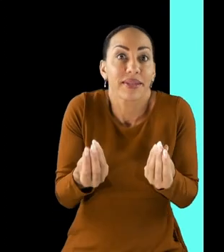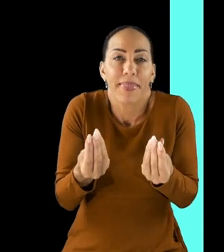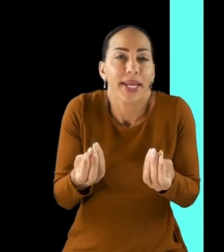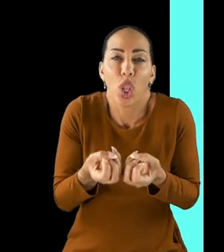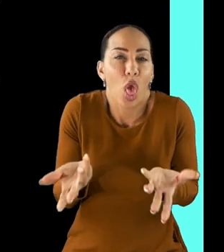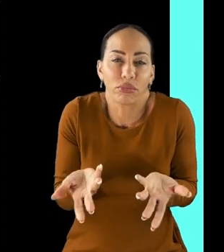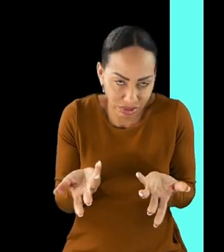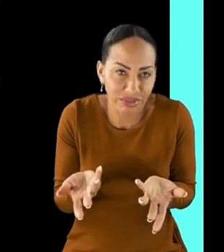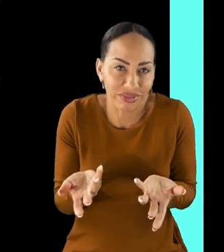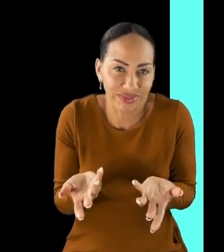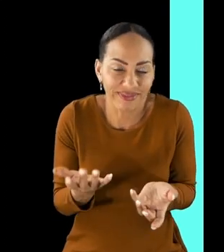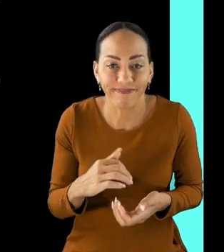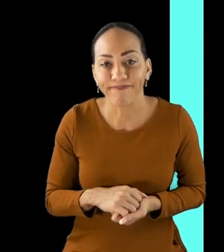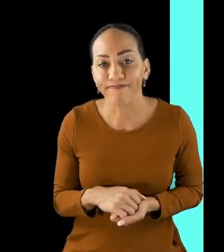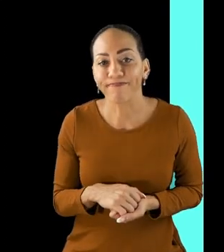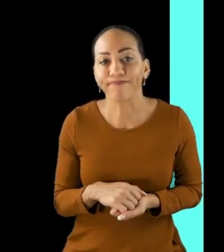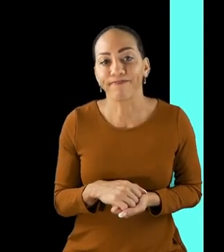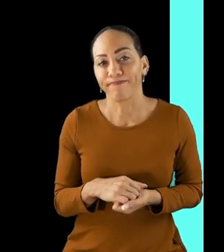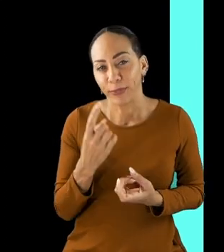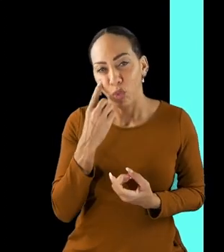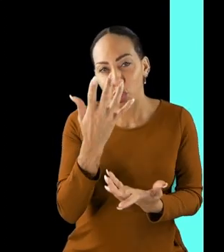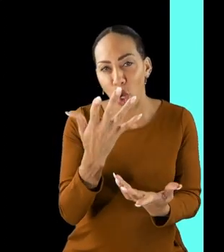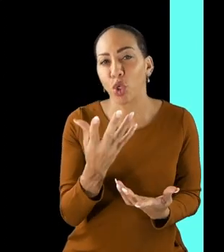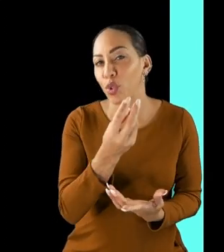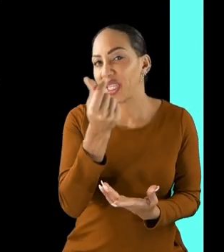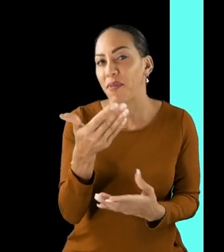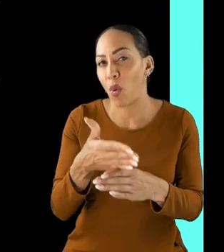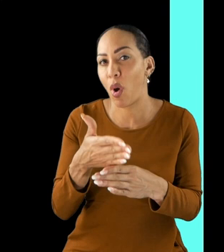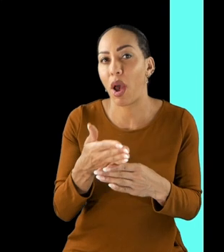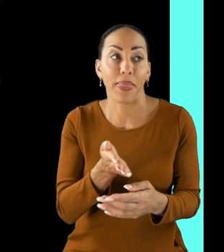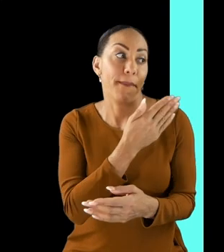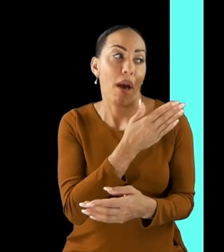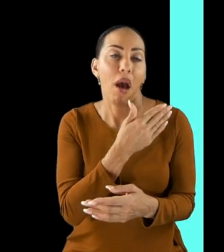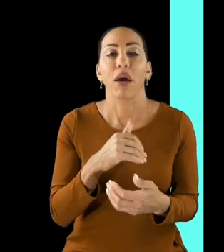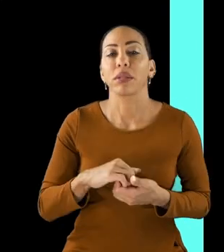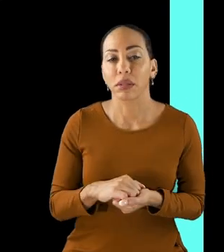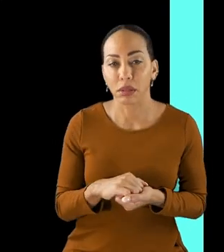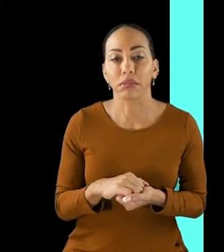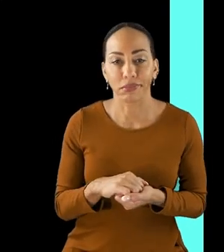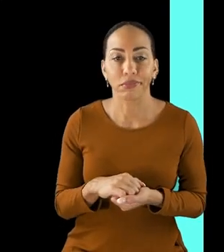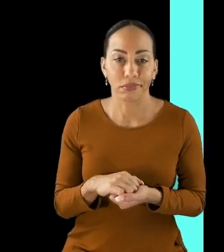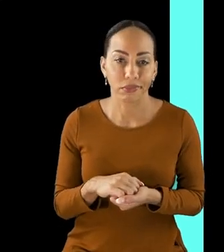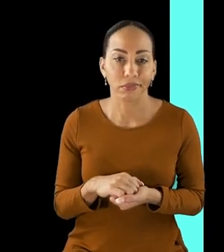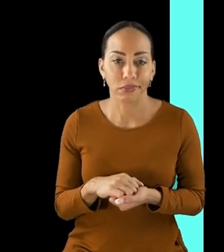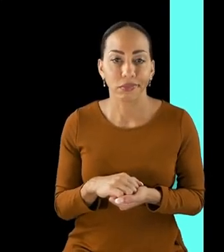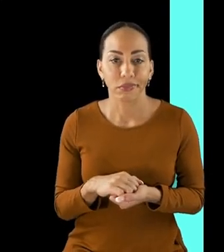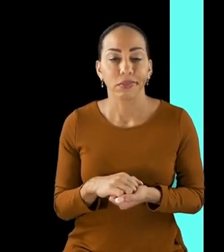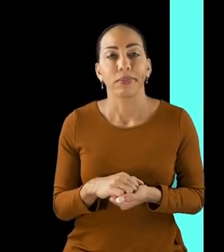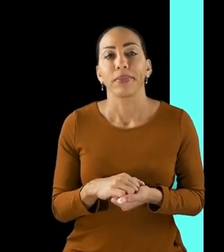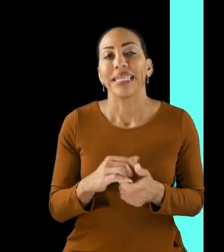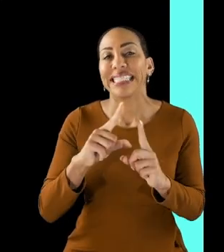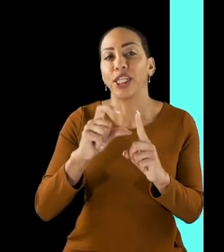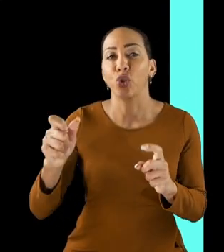I thought I would take you through a few bits of work that we've explored in the past, different ways that we've played with the digital